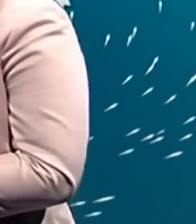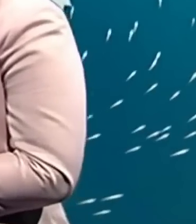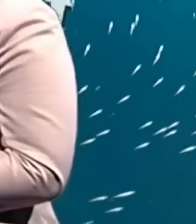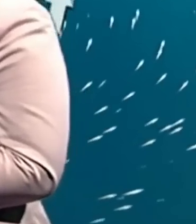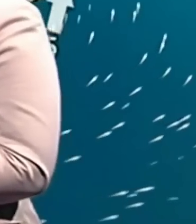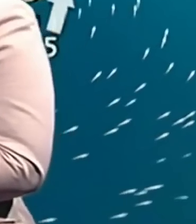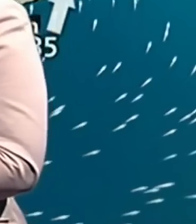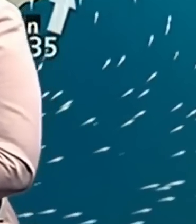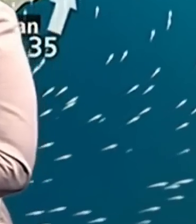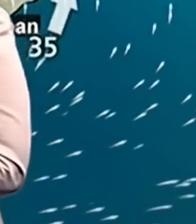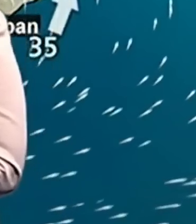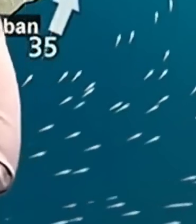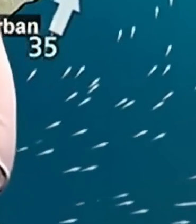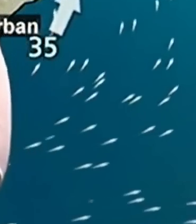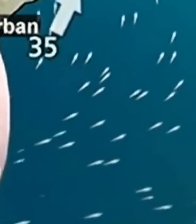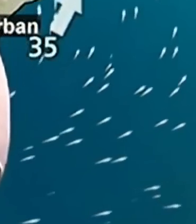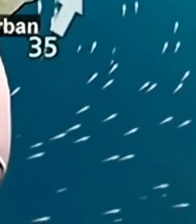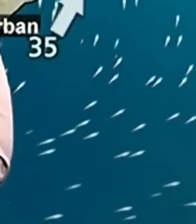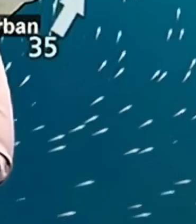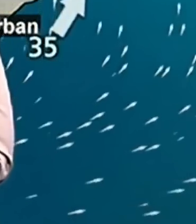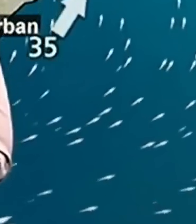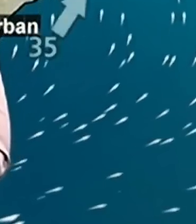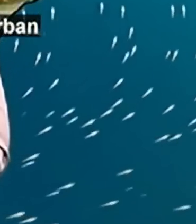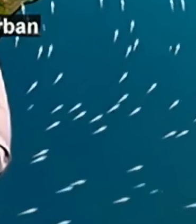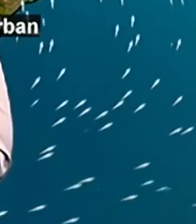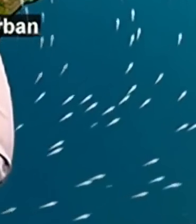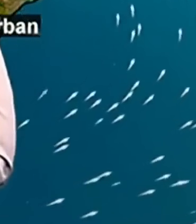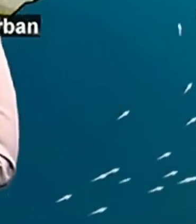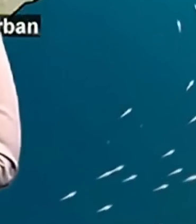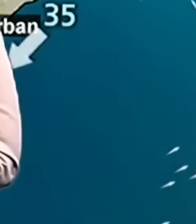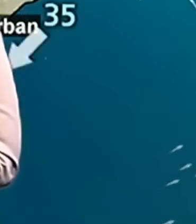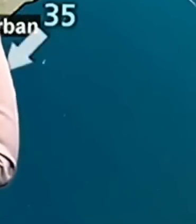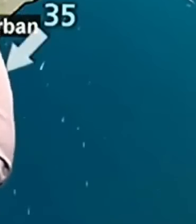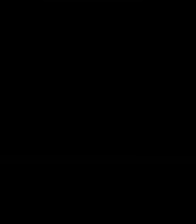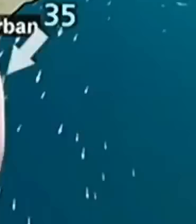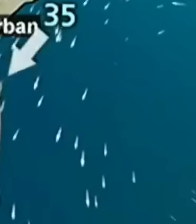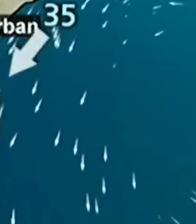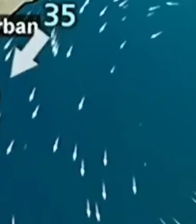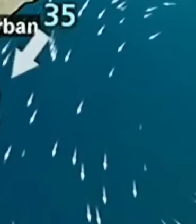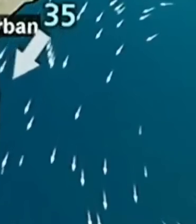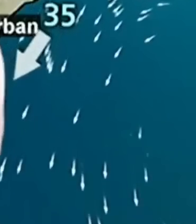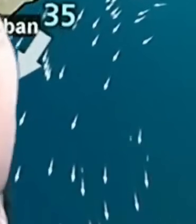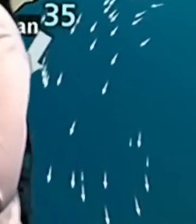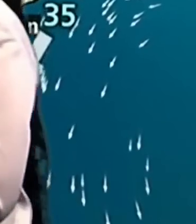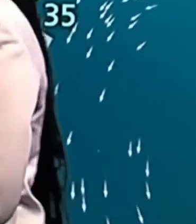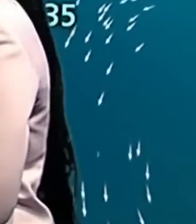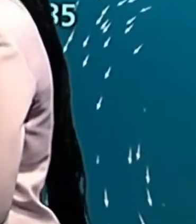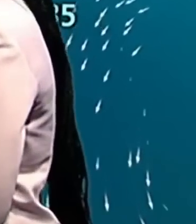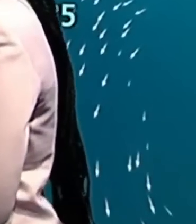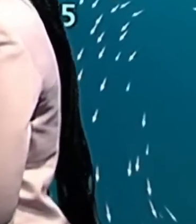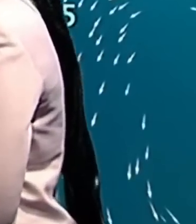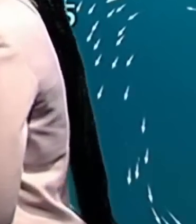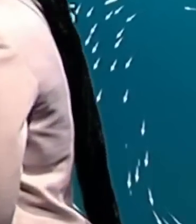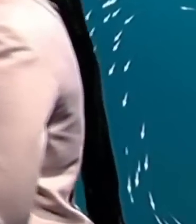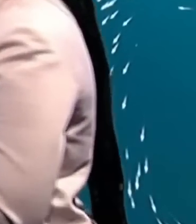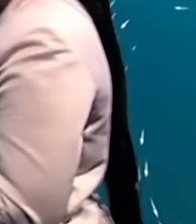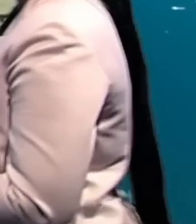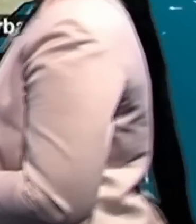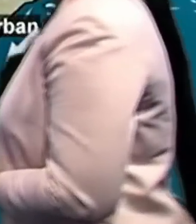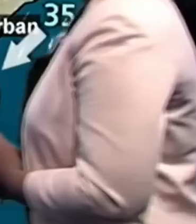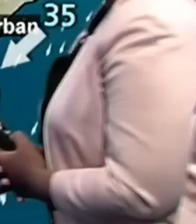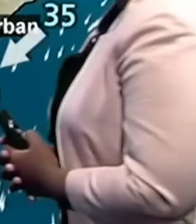profenseng ya Eastern Cape le Western Cape ga mmogo le dikarolo dingwe tsa province ya ga Northern mme mo tsatsing la ka moso teng go bontsha fa go tla nna